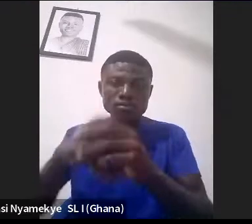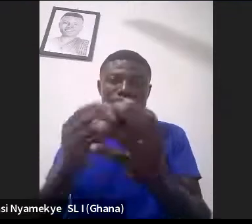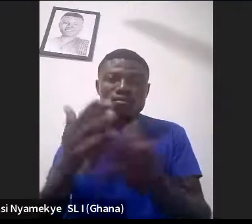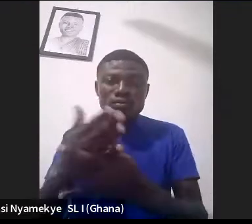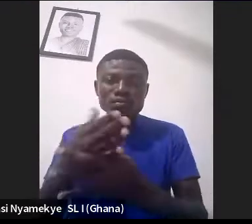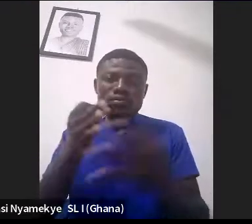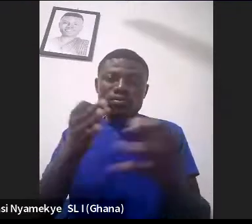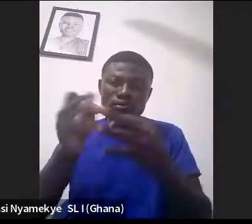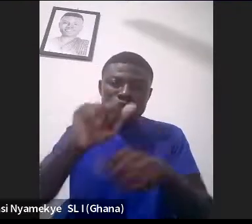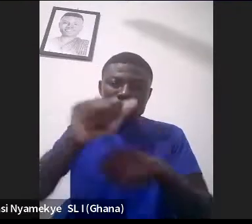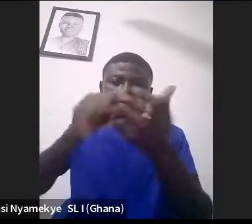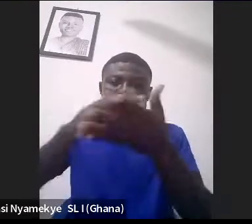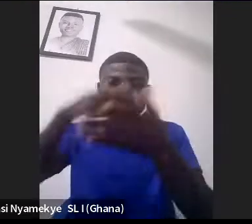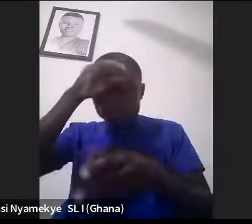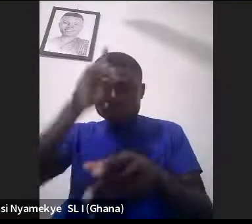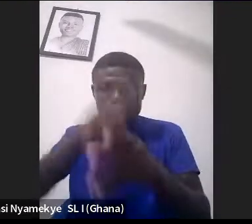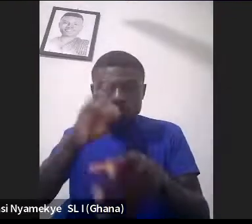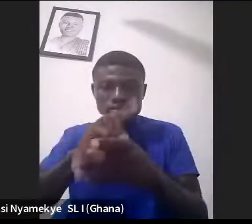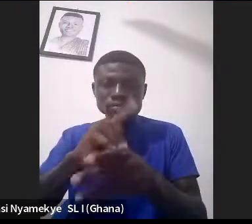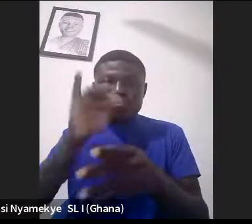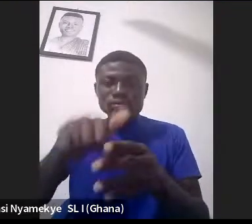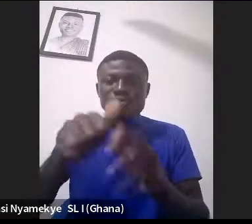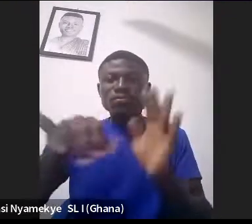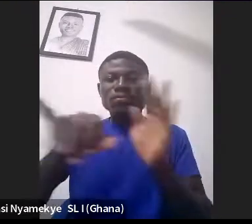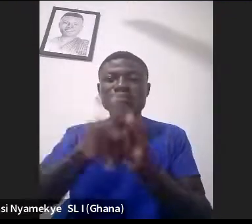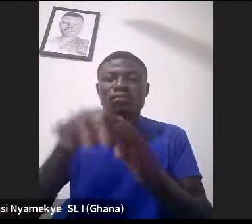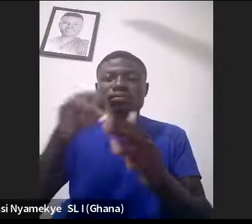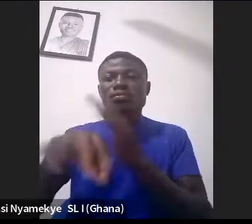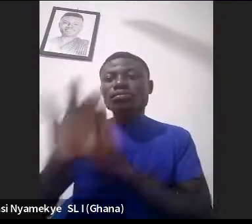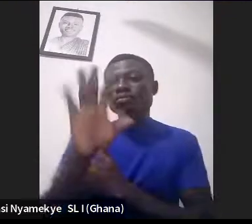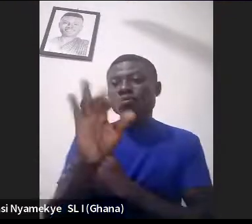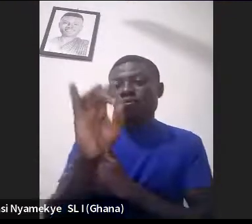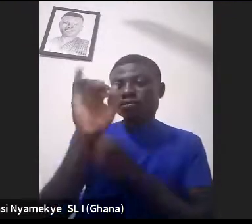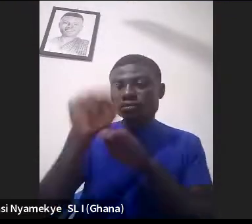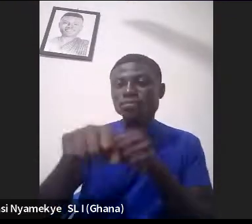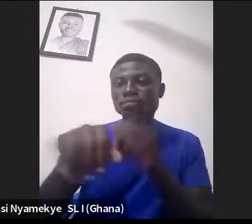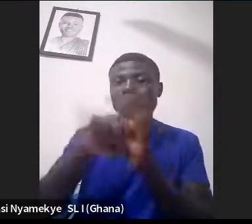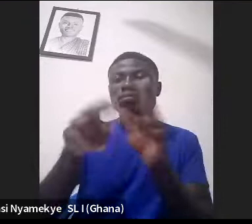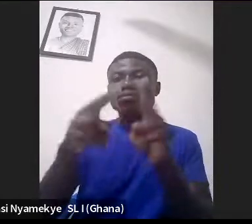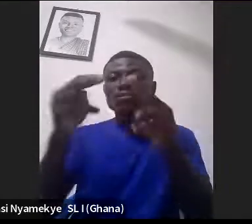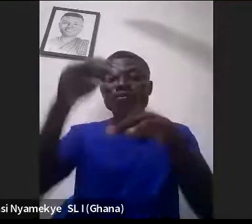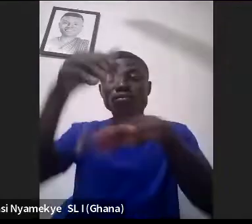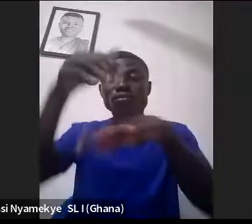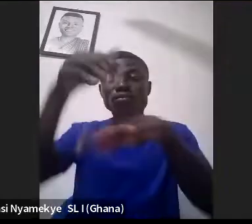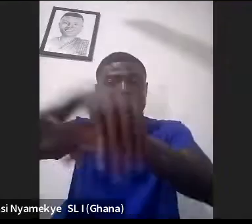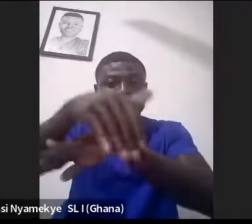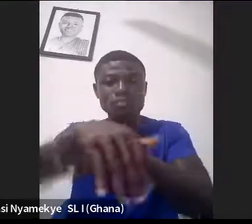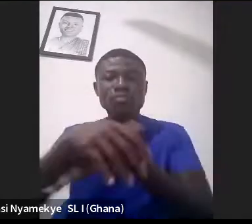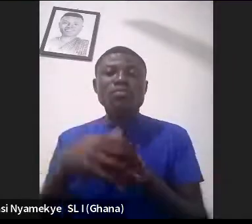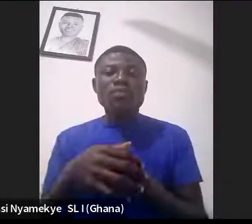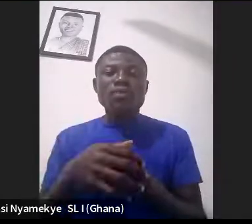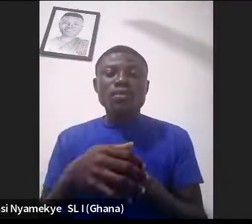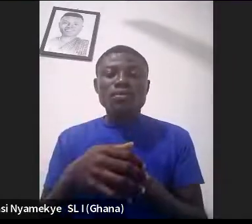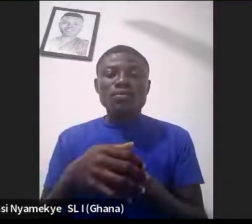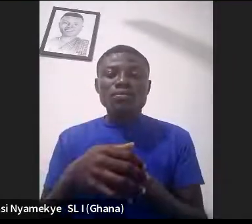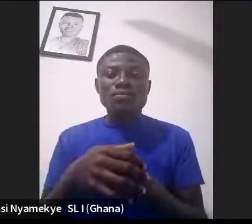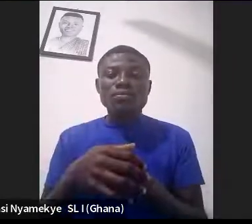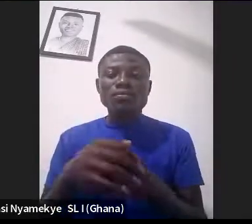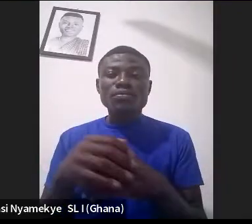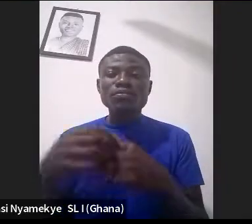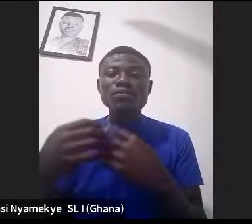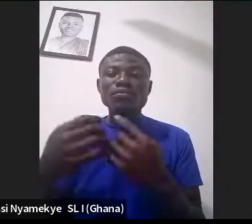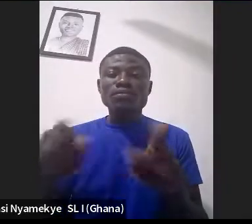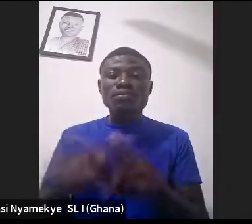Dyslexia Quebec, which can be found on Facebook. Tonight, guys, whilst you show where you are